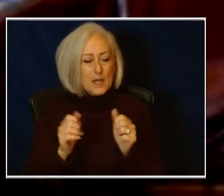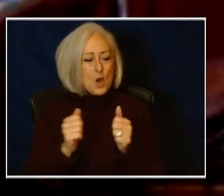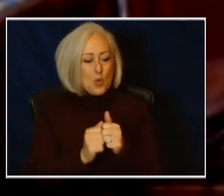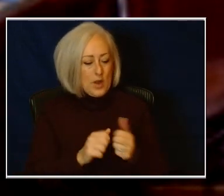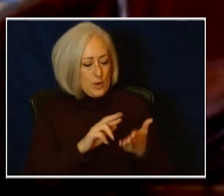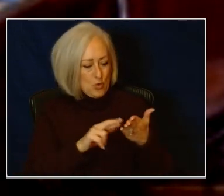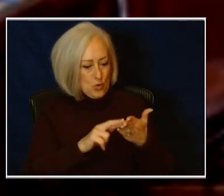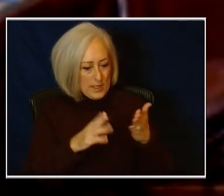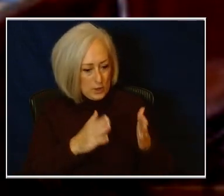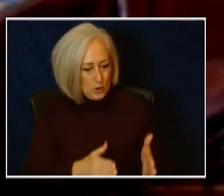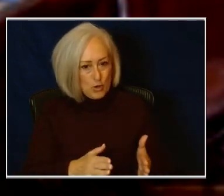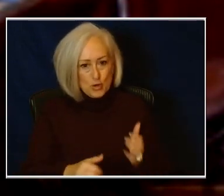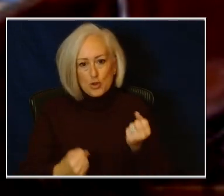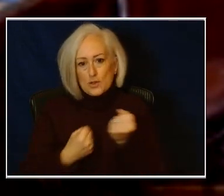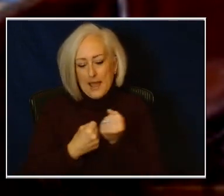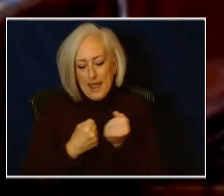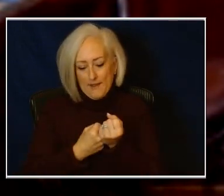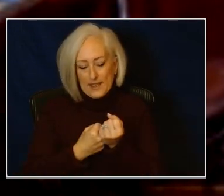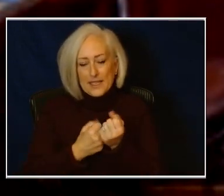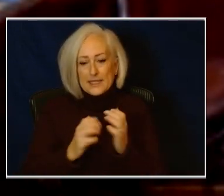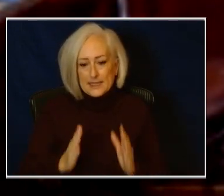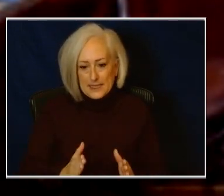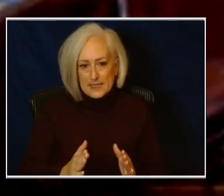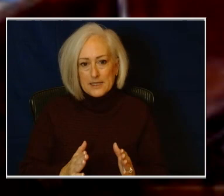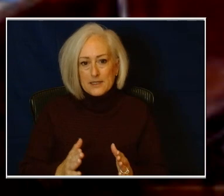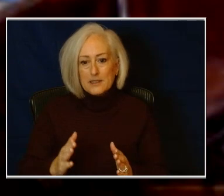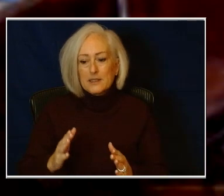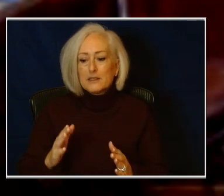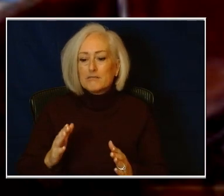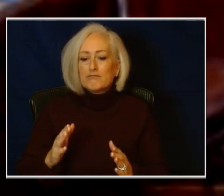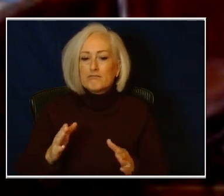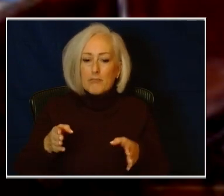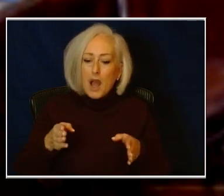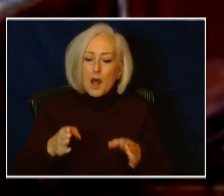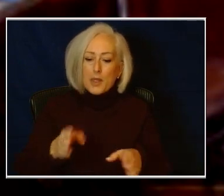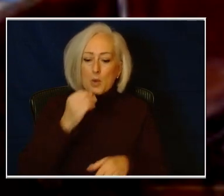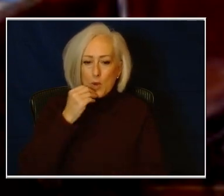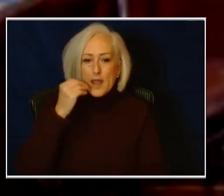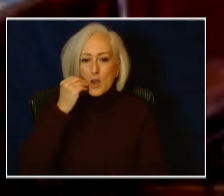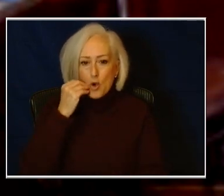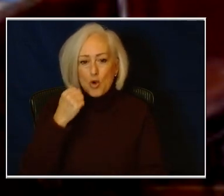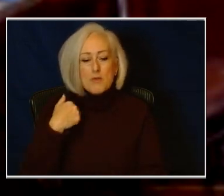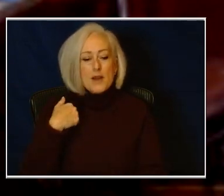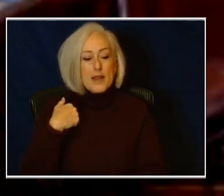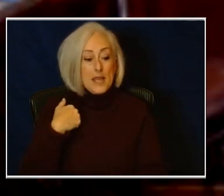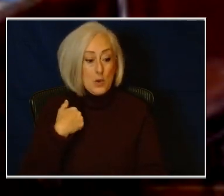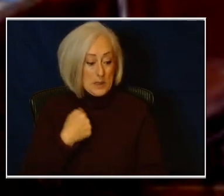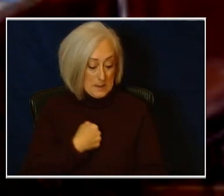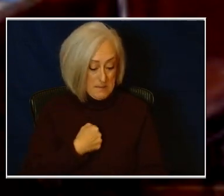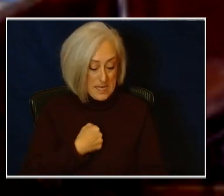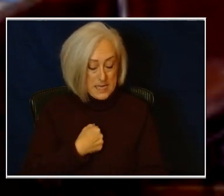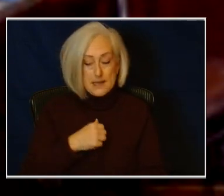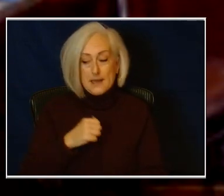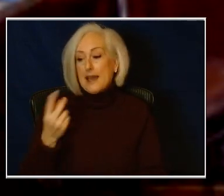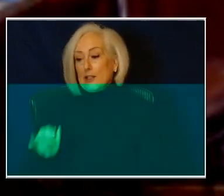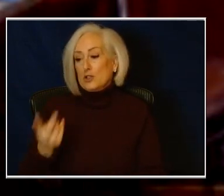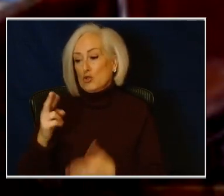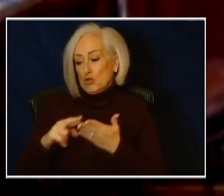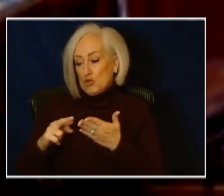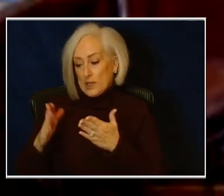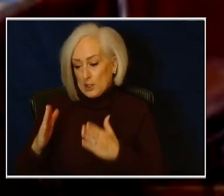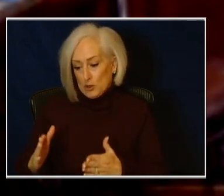And coming home, there was a handful of me and 2 researchers that were from different